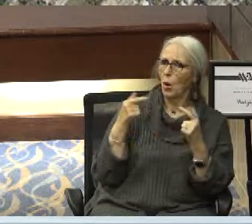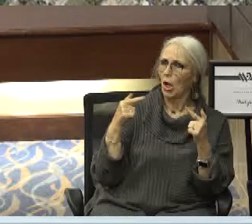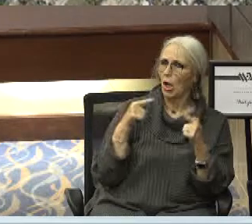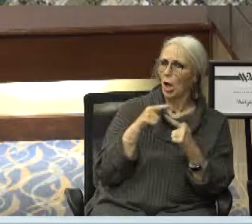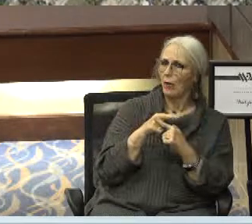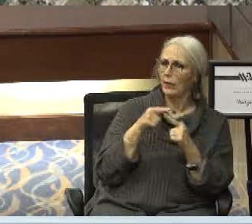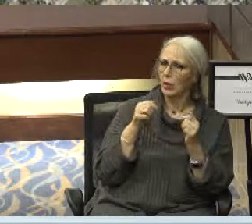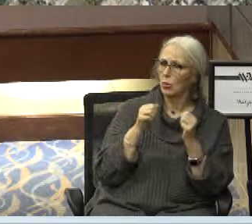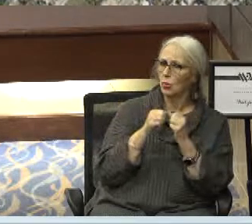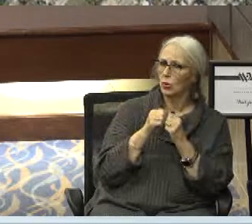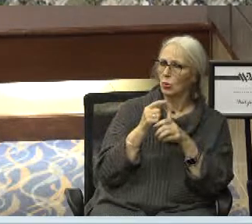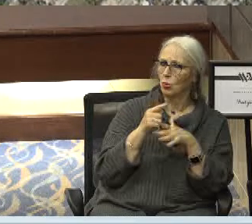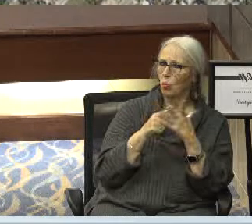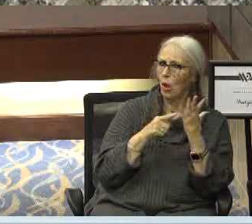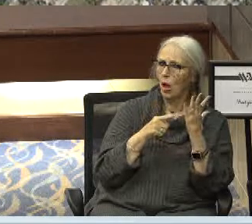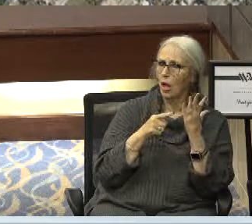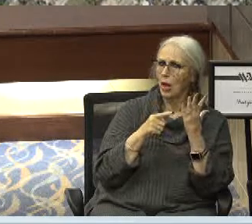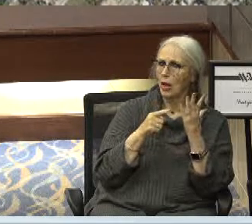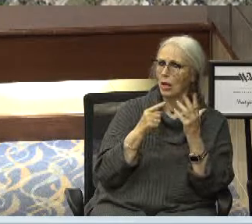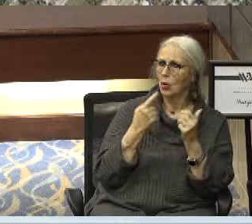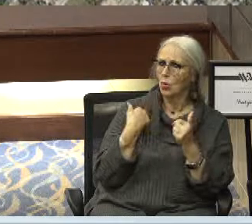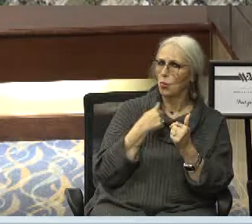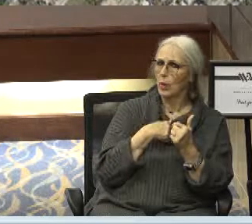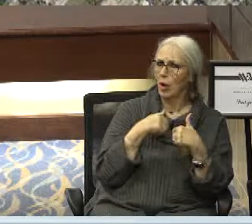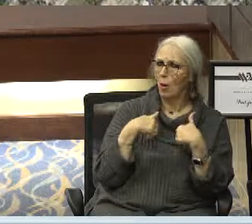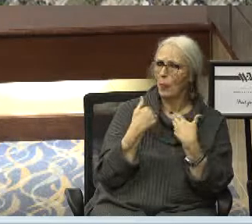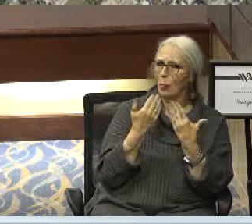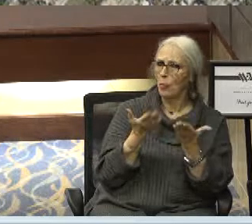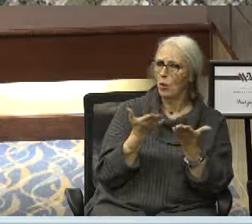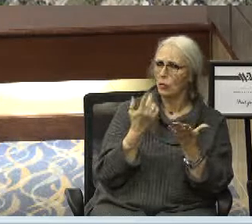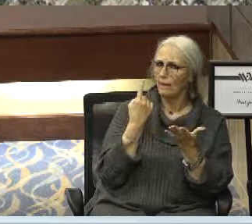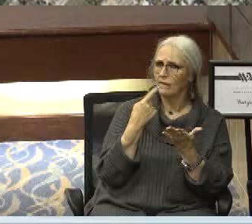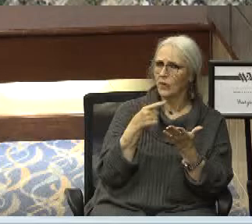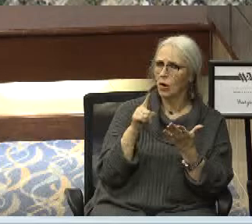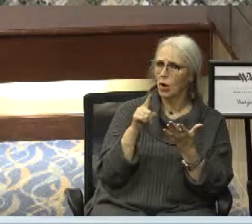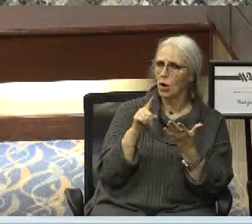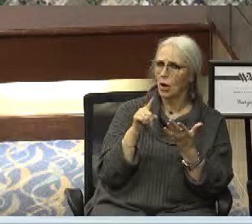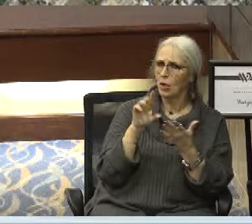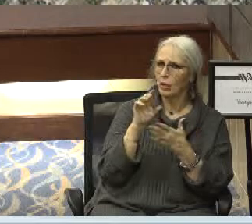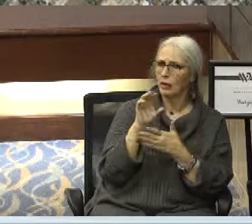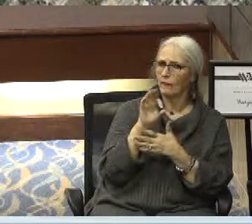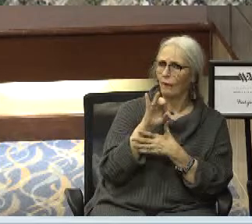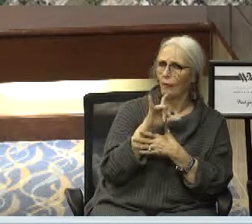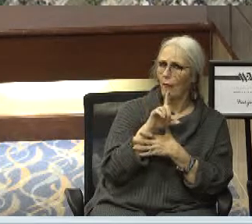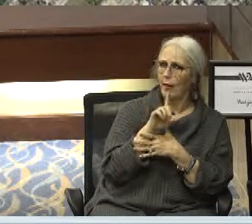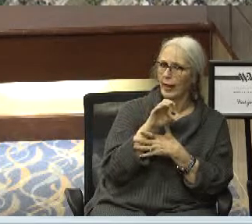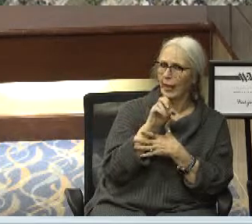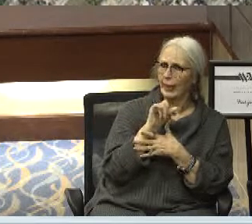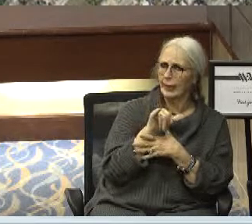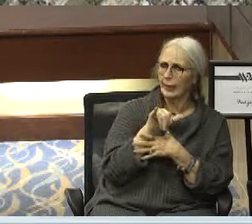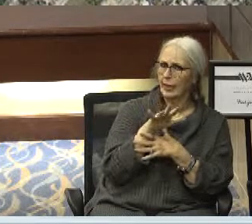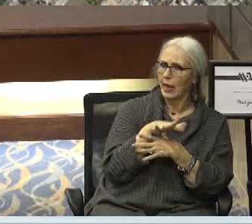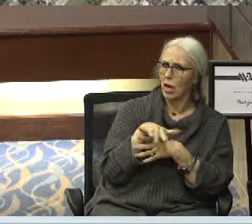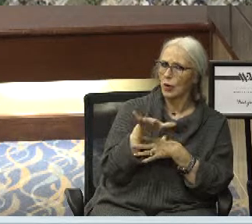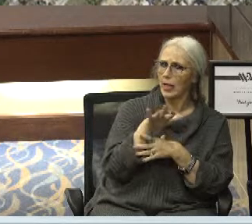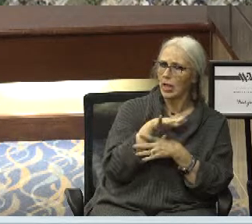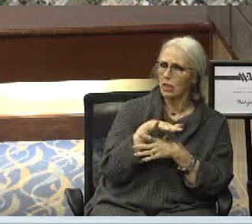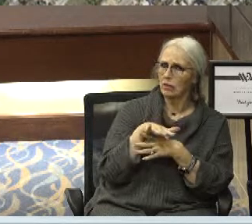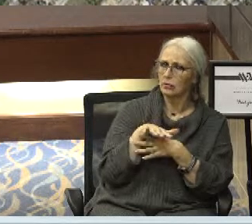conflict with what we are proposing for Floyd Casey and this area as